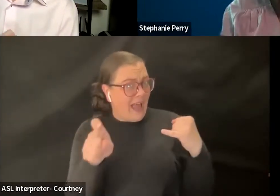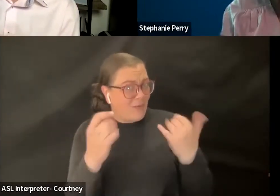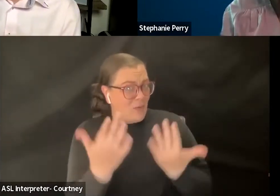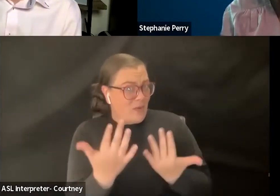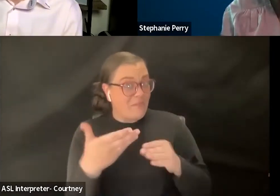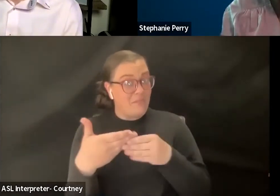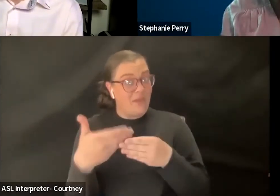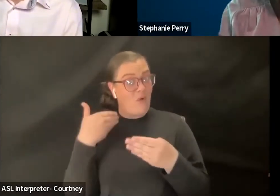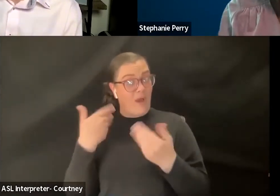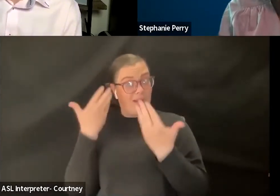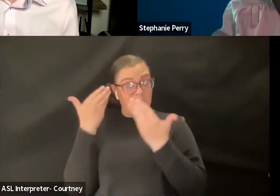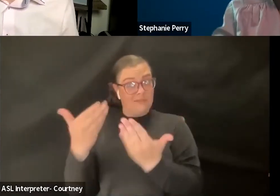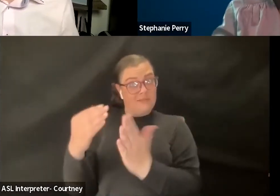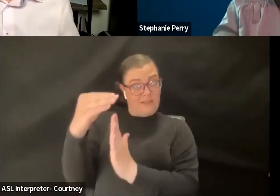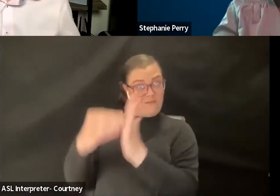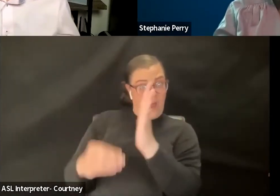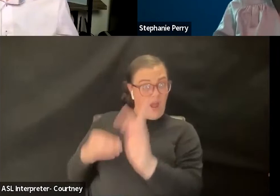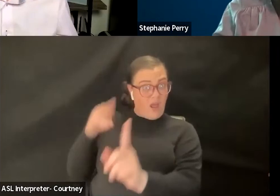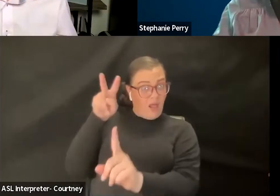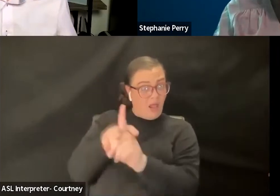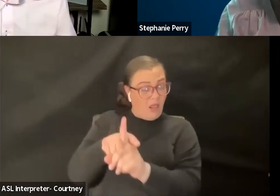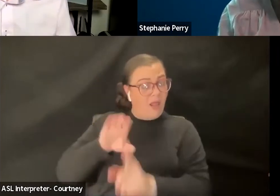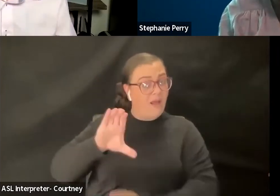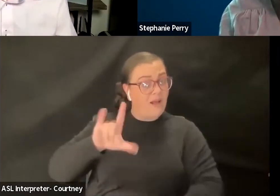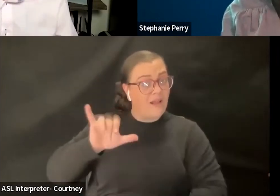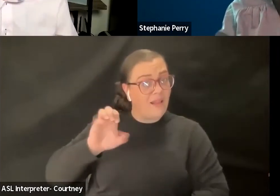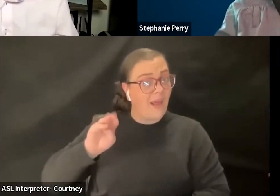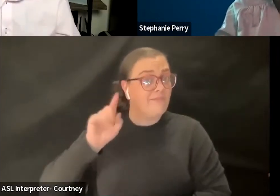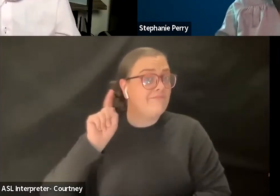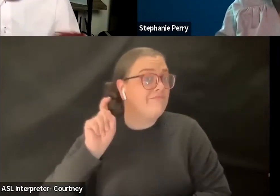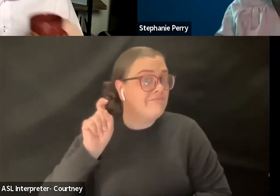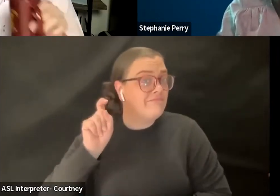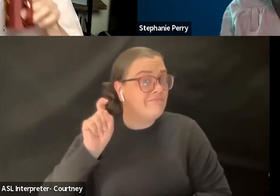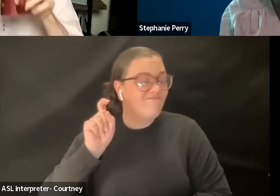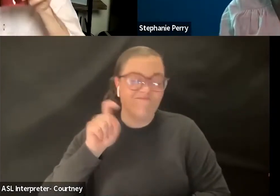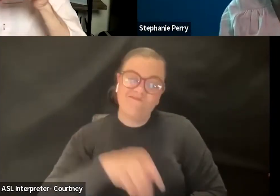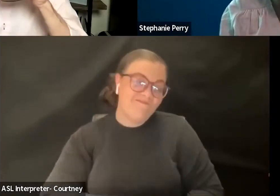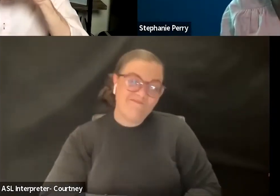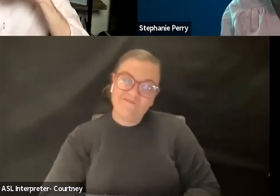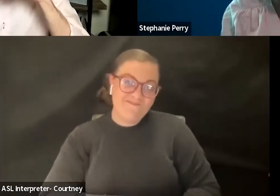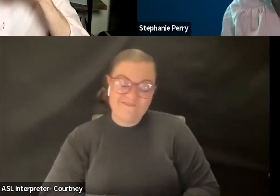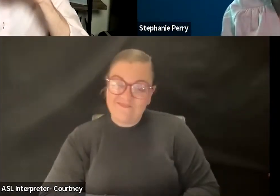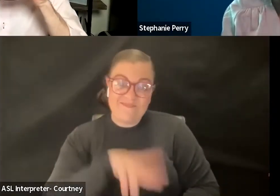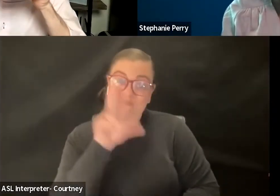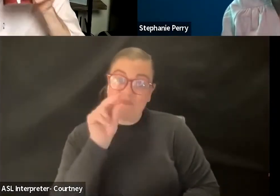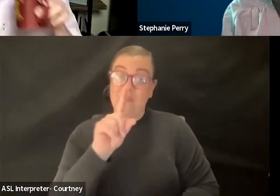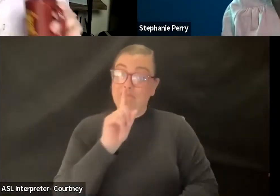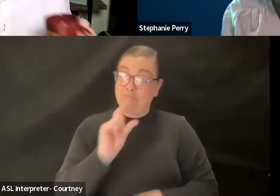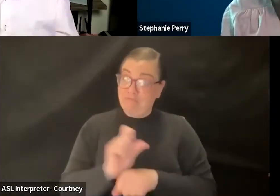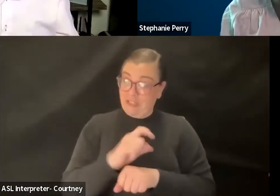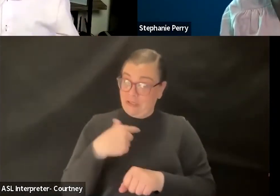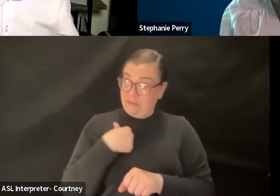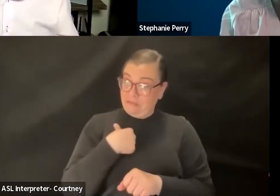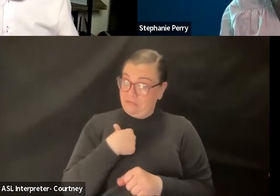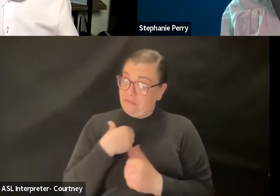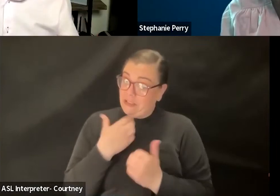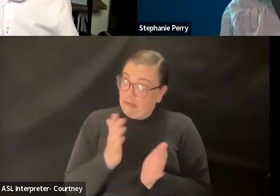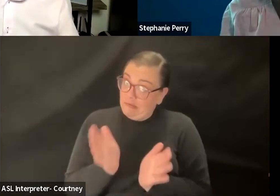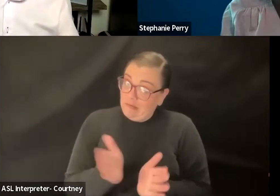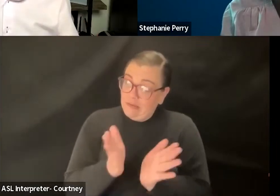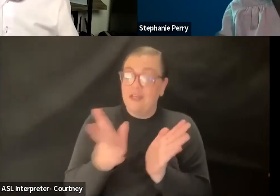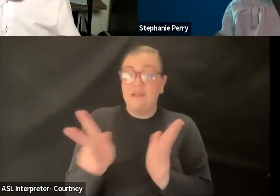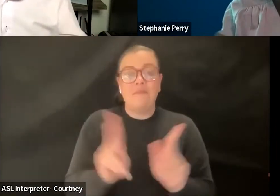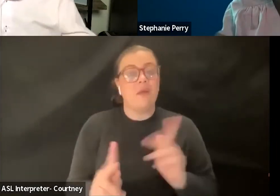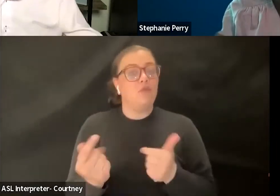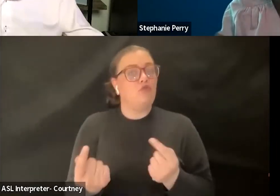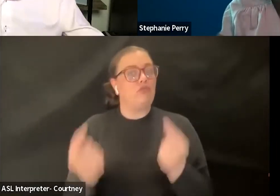claim inquiry? There has not been, and actually, I would really encourage our members to come to the union